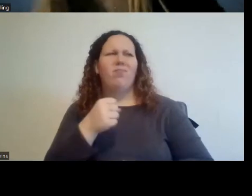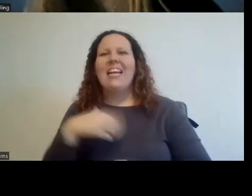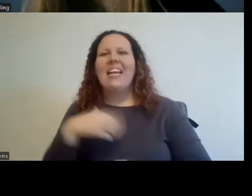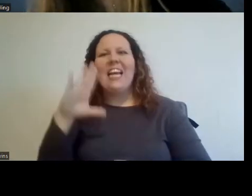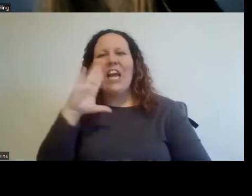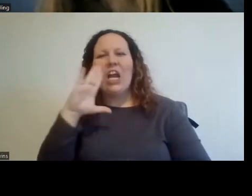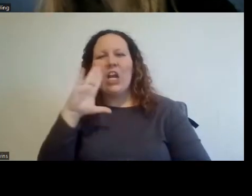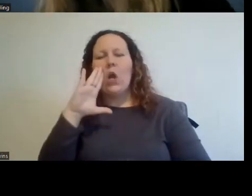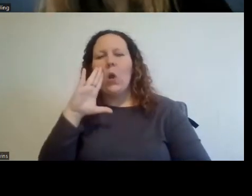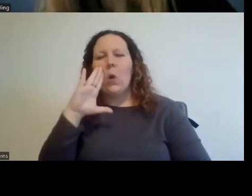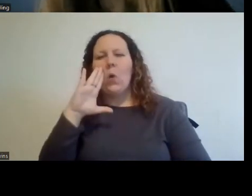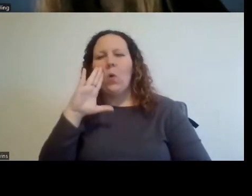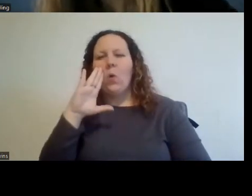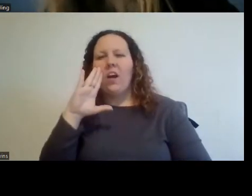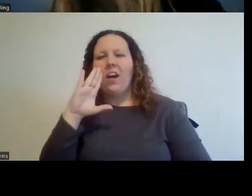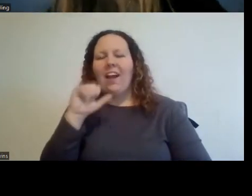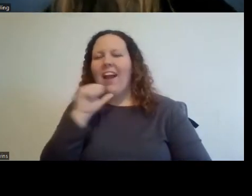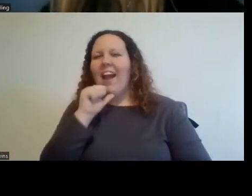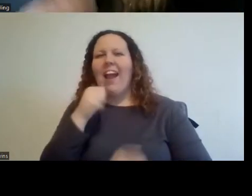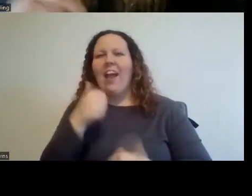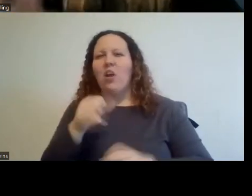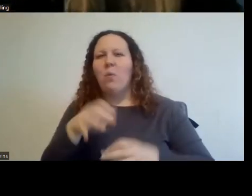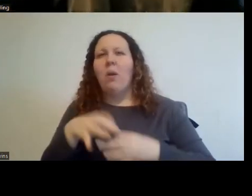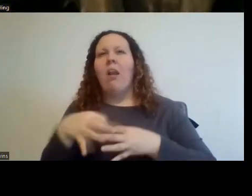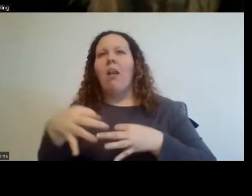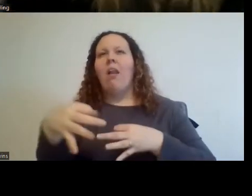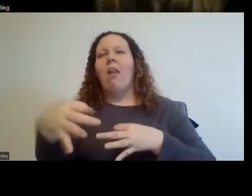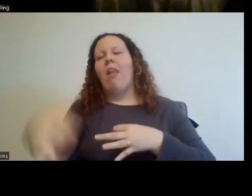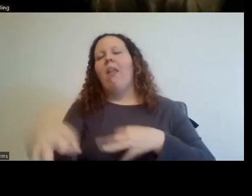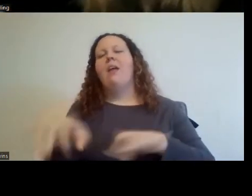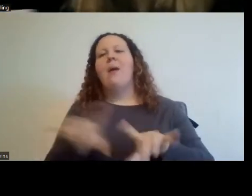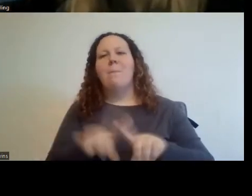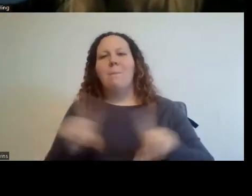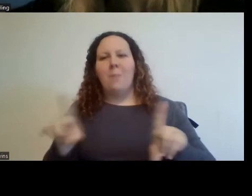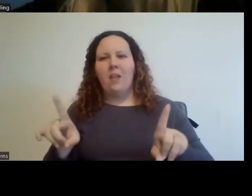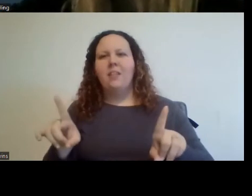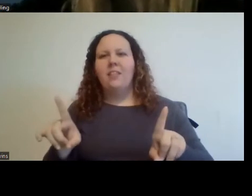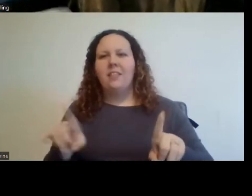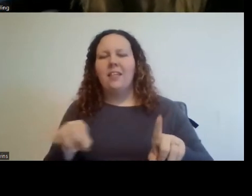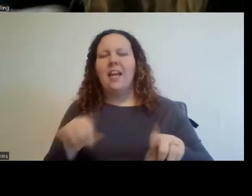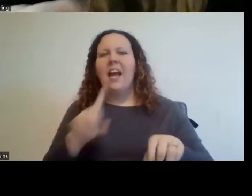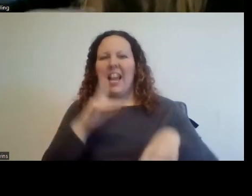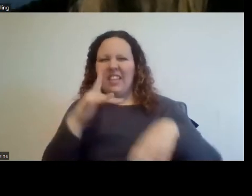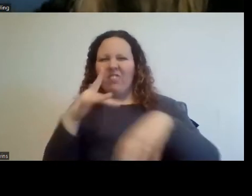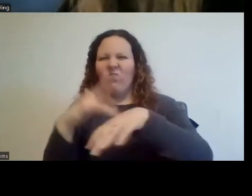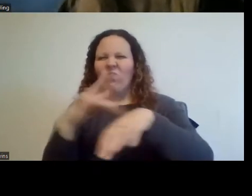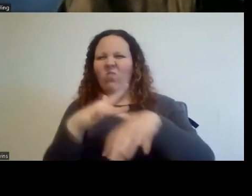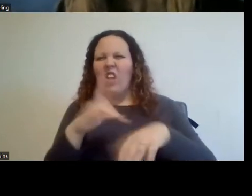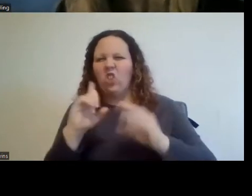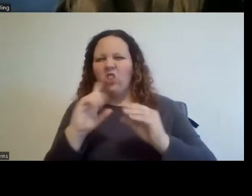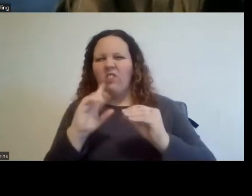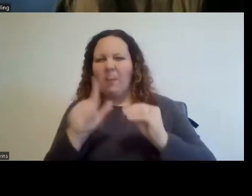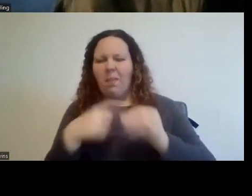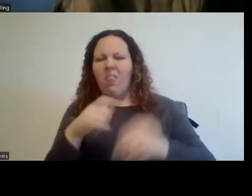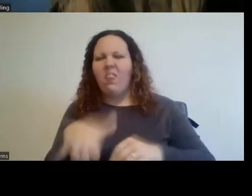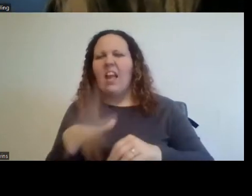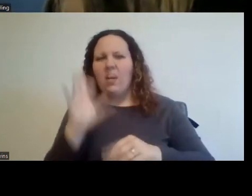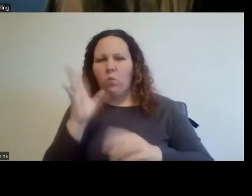want to make people stay for an hour and a half. So, but I do touch on that too. It talks about